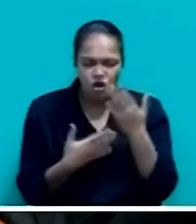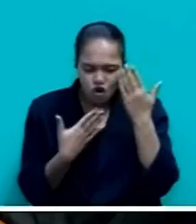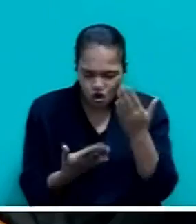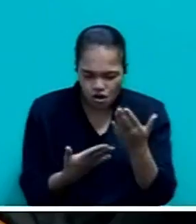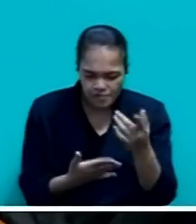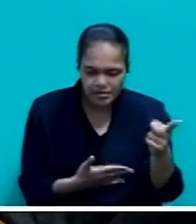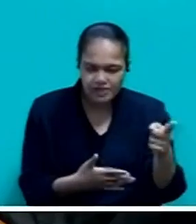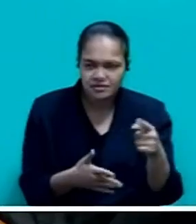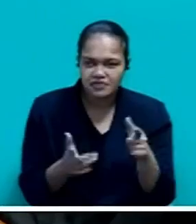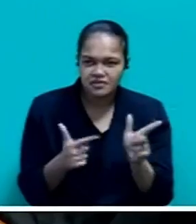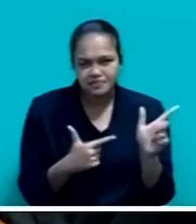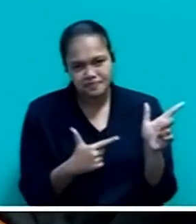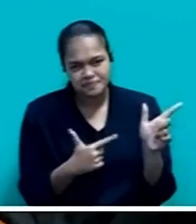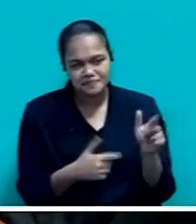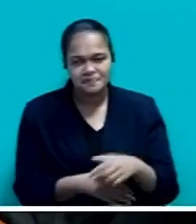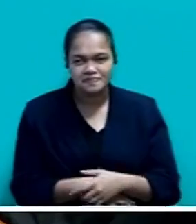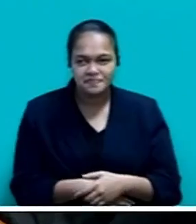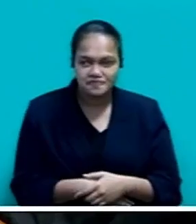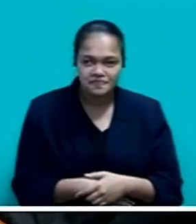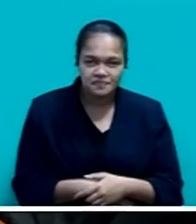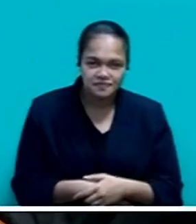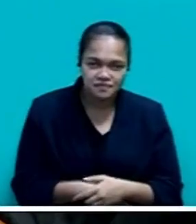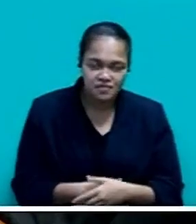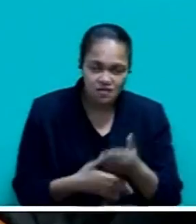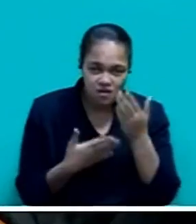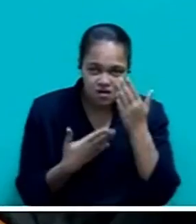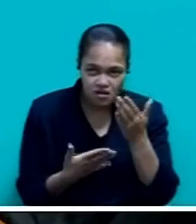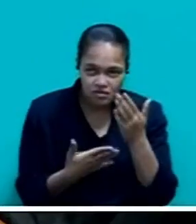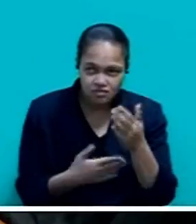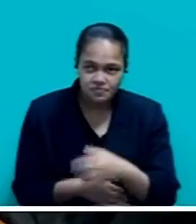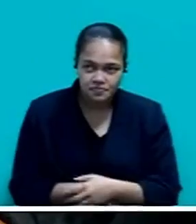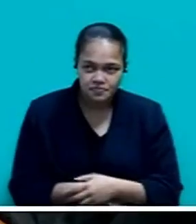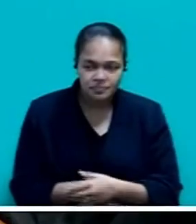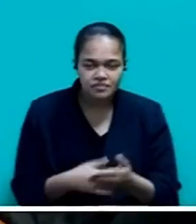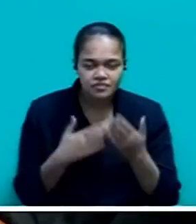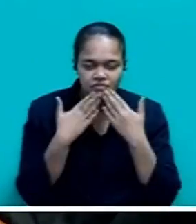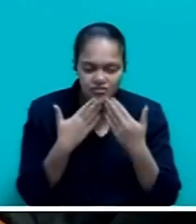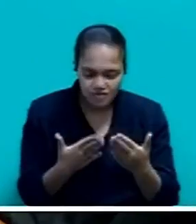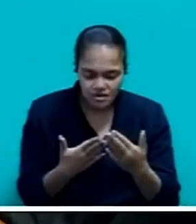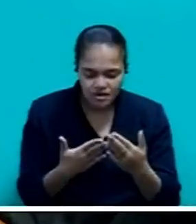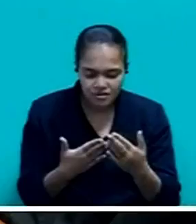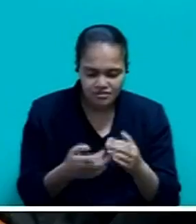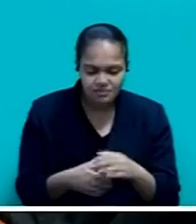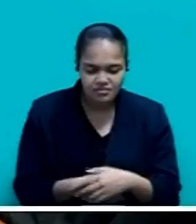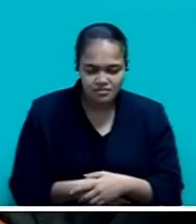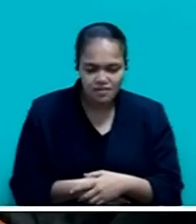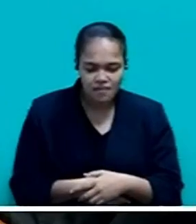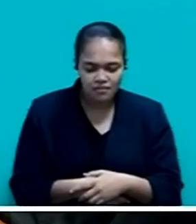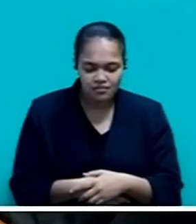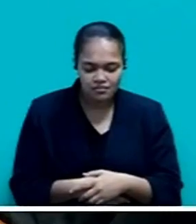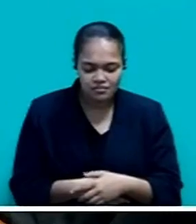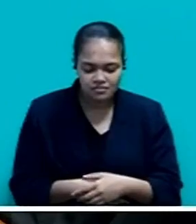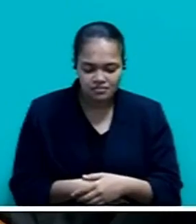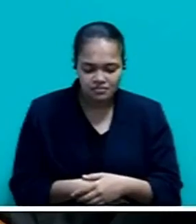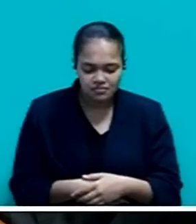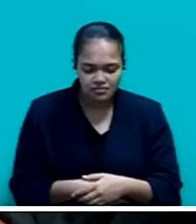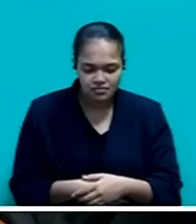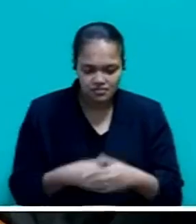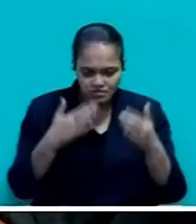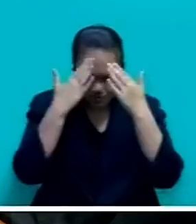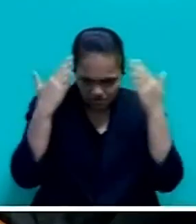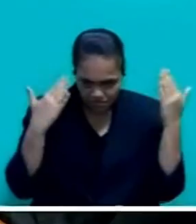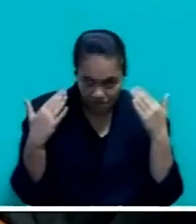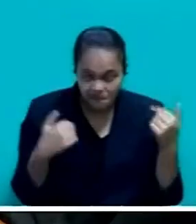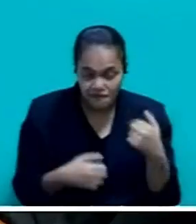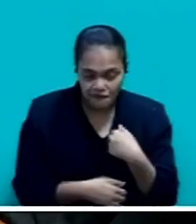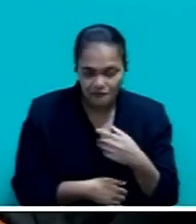Thank you. Honorable Deputy Prime Minister. Thank you, Mr. Speaker. I've just had this